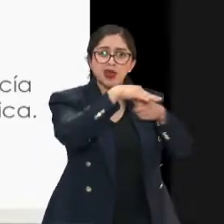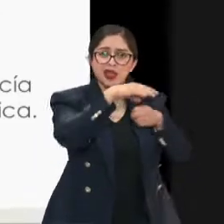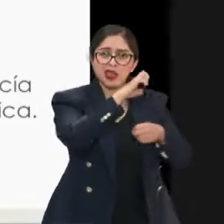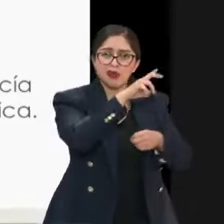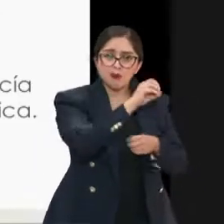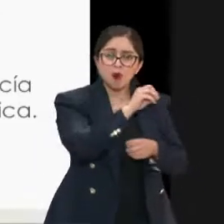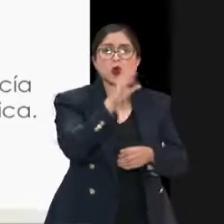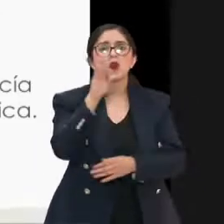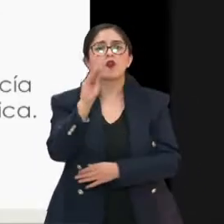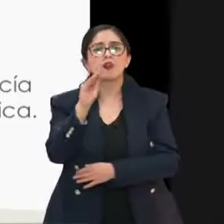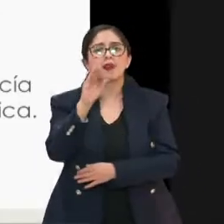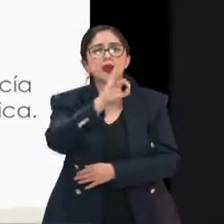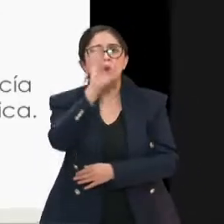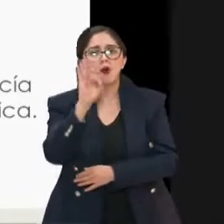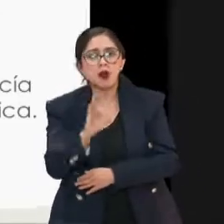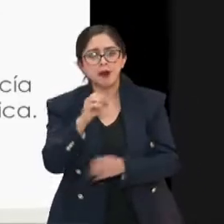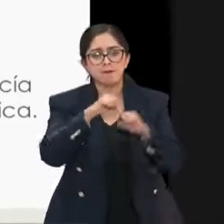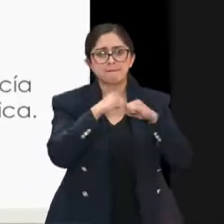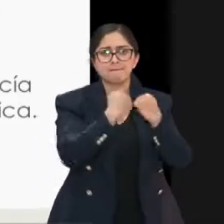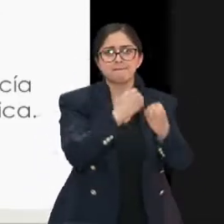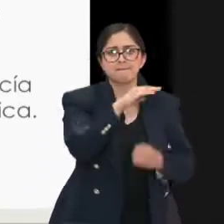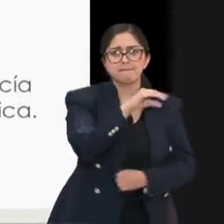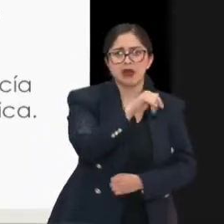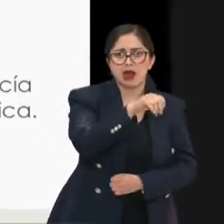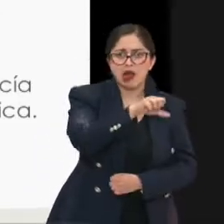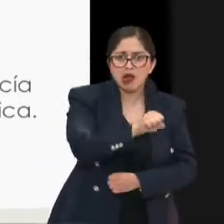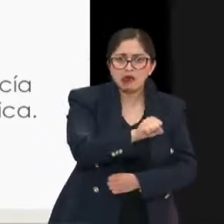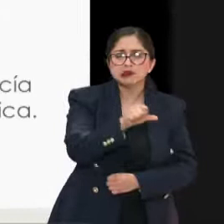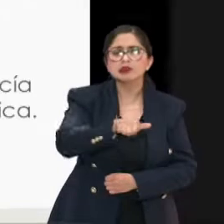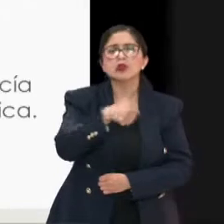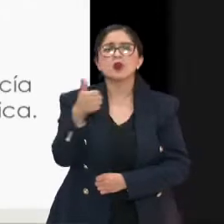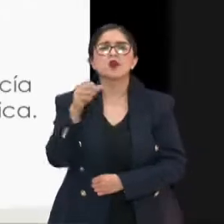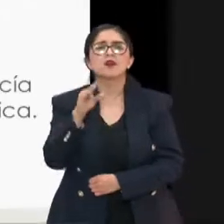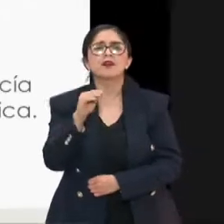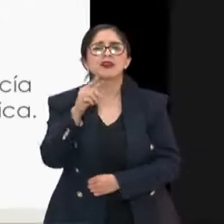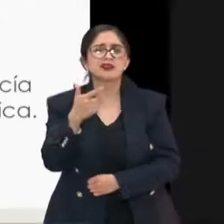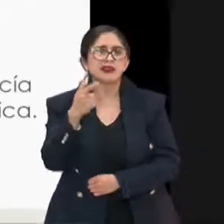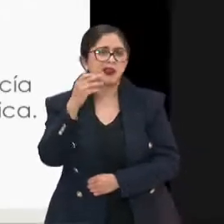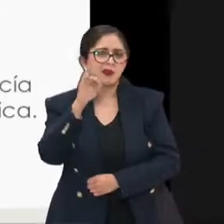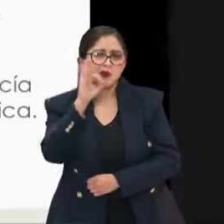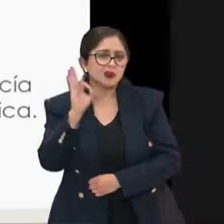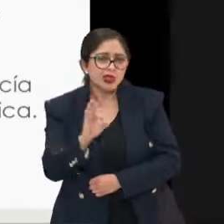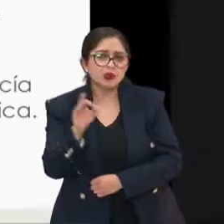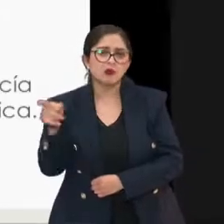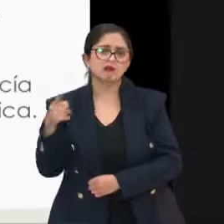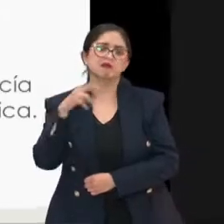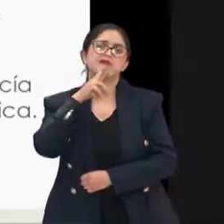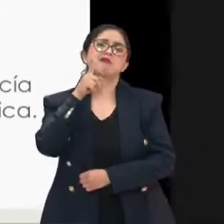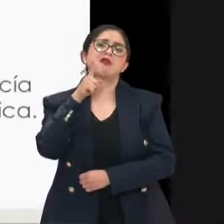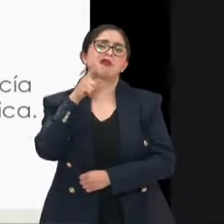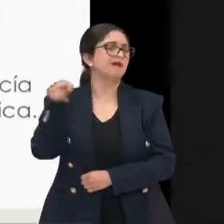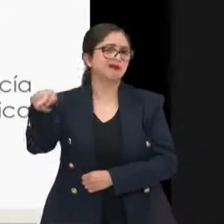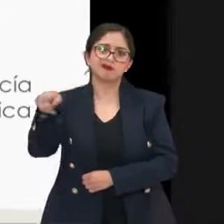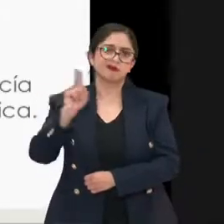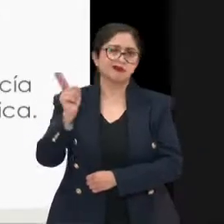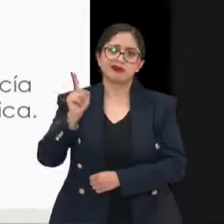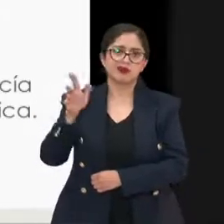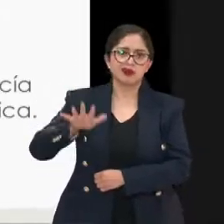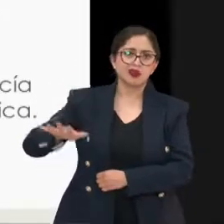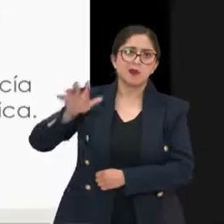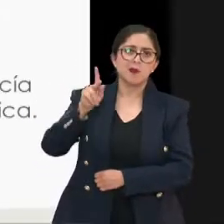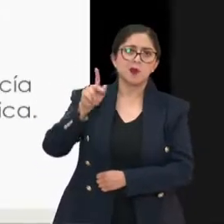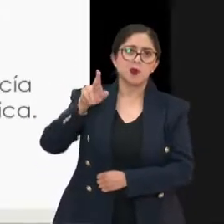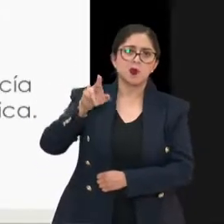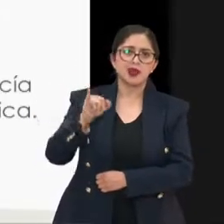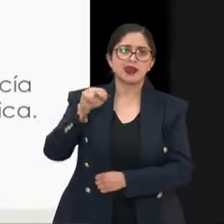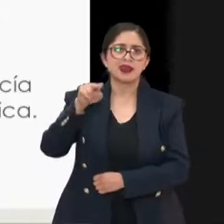those that have voted by Evo Morales in 2014, 90% were Aymaras, and they said that they